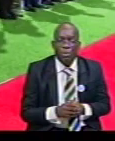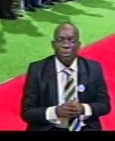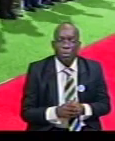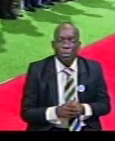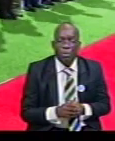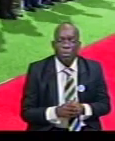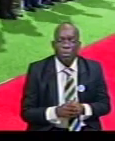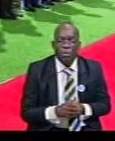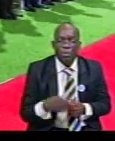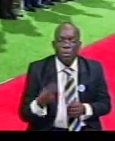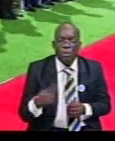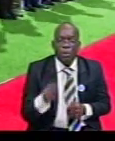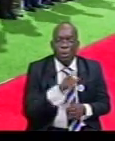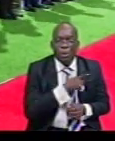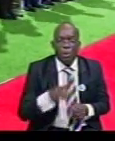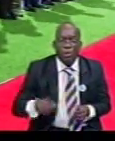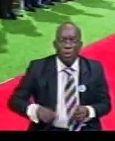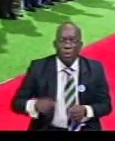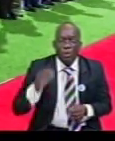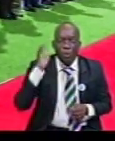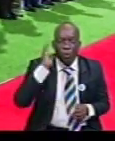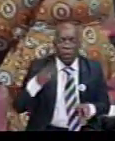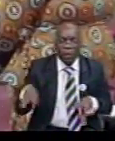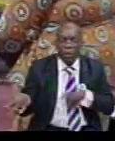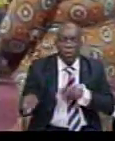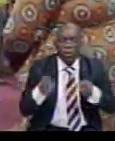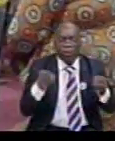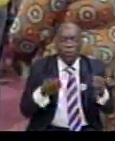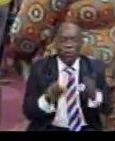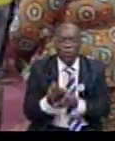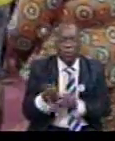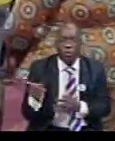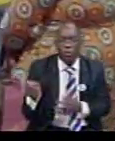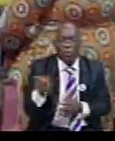the Lord will move through you.